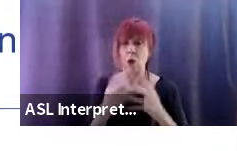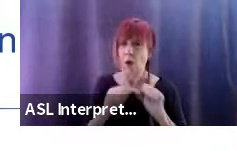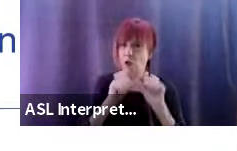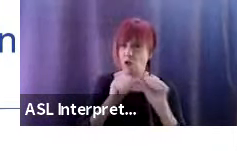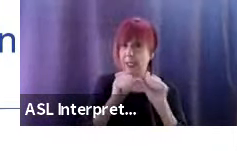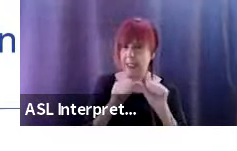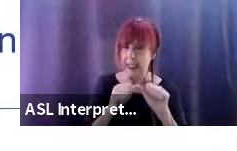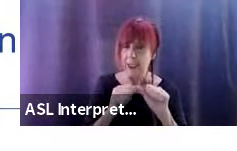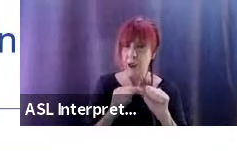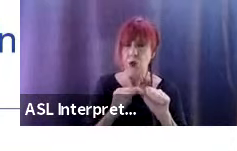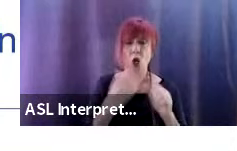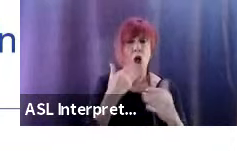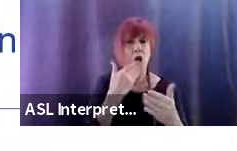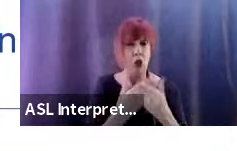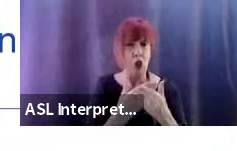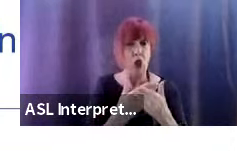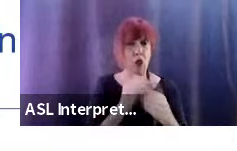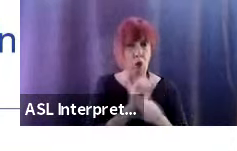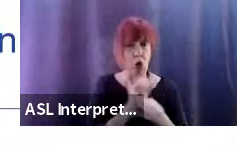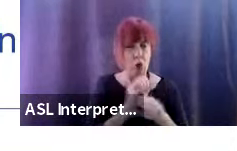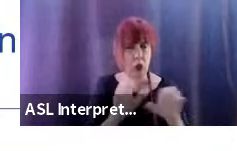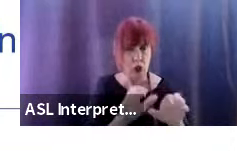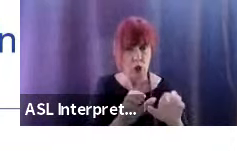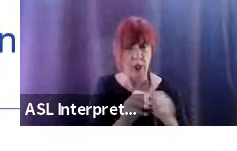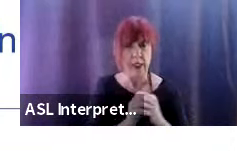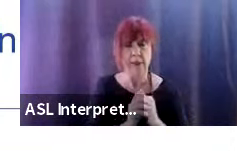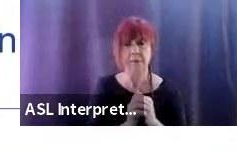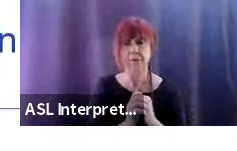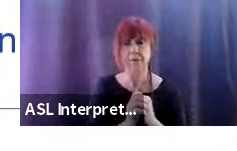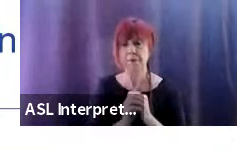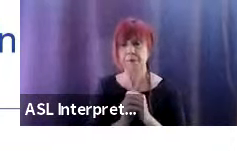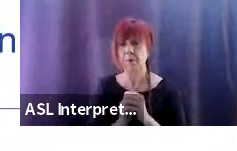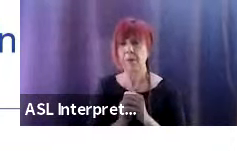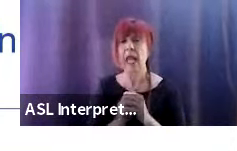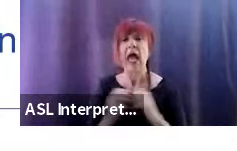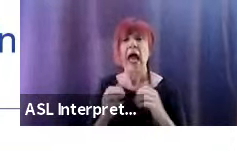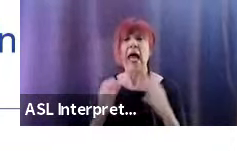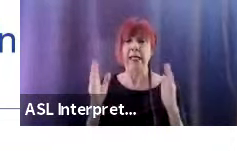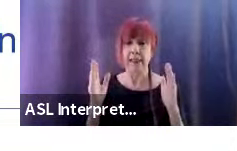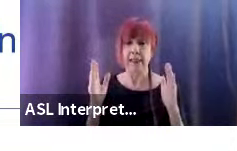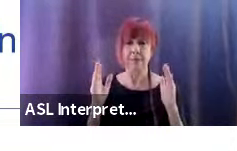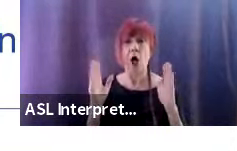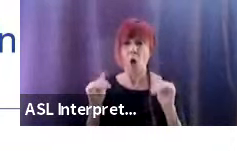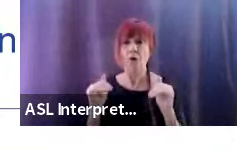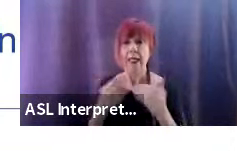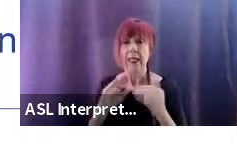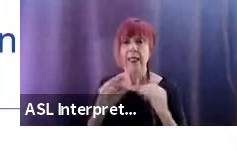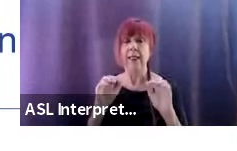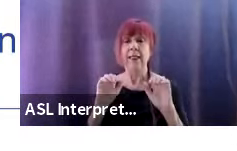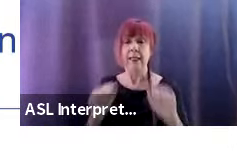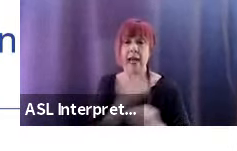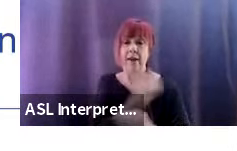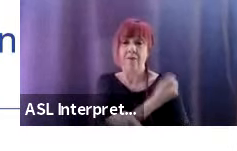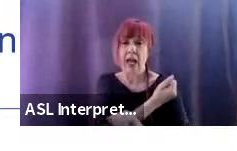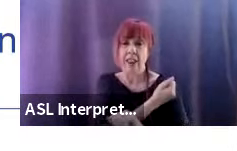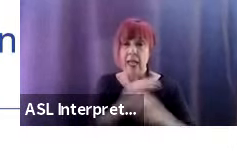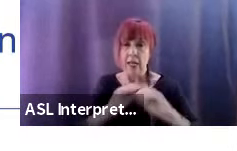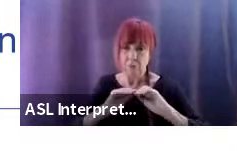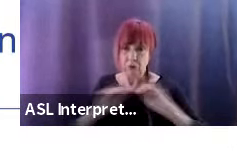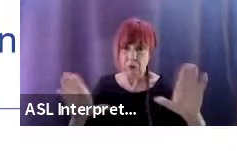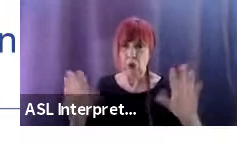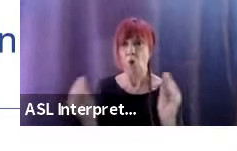in the community and build the capacity to really be able to vaccinate at a very large scale. Next slide, please.